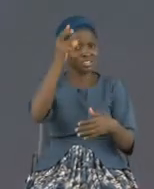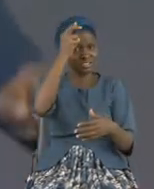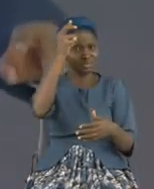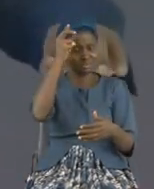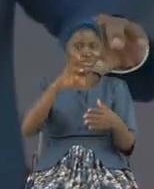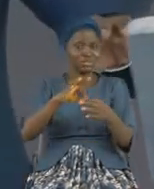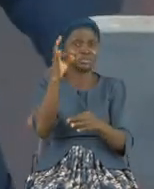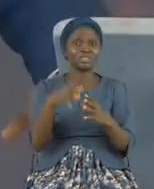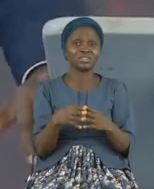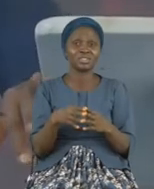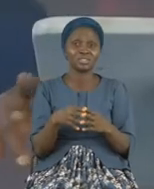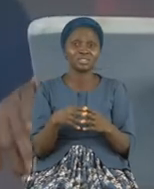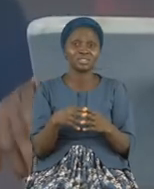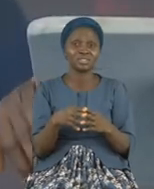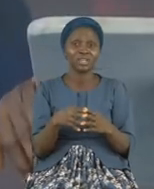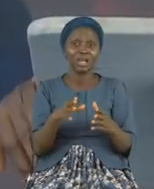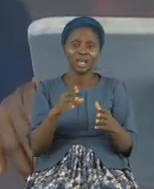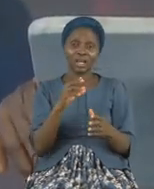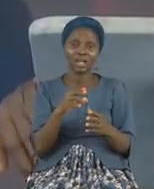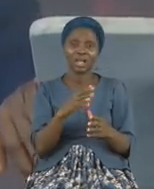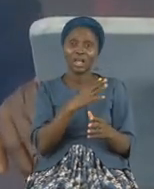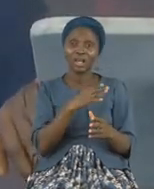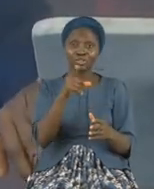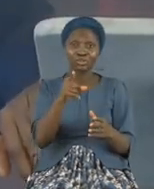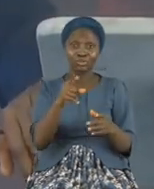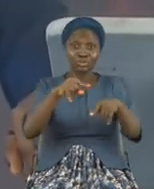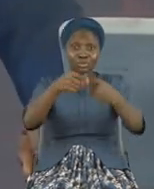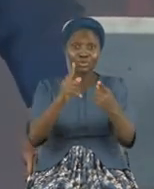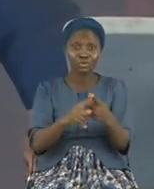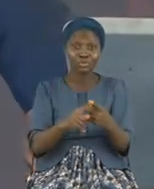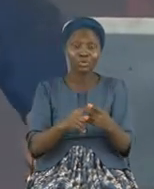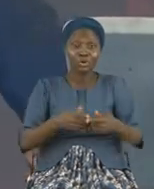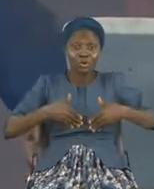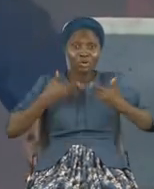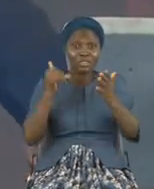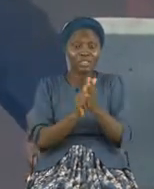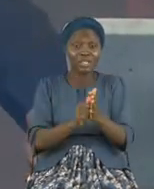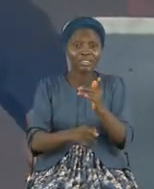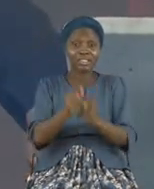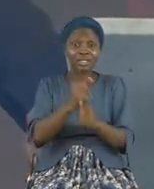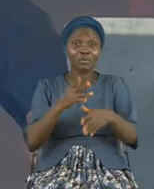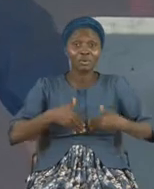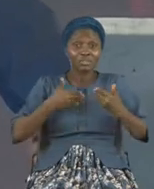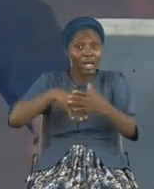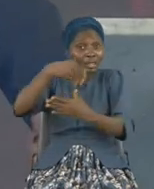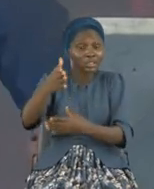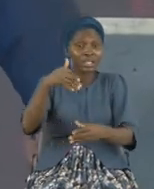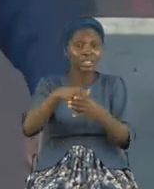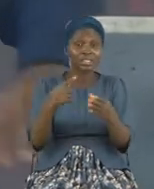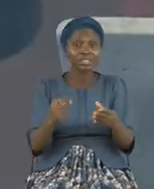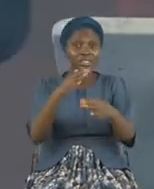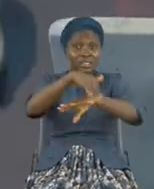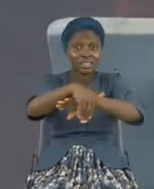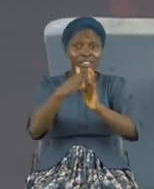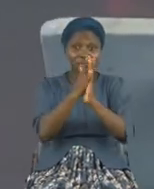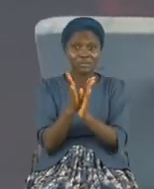You go to confess that kind of confession outside in a night vigil. And then they say, okay,